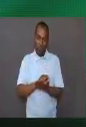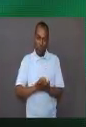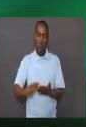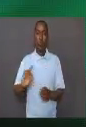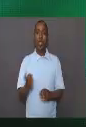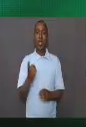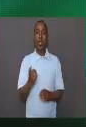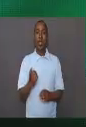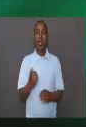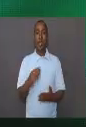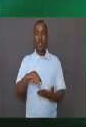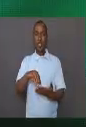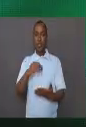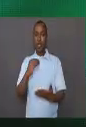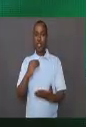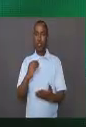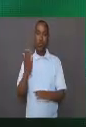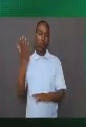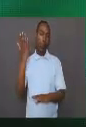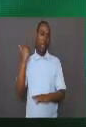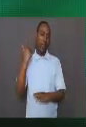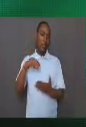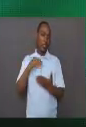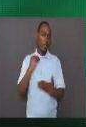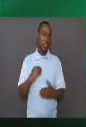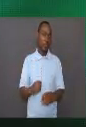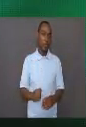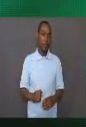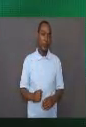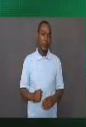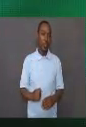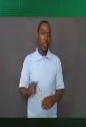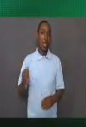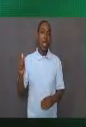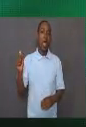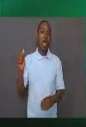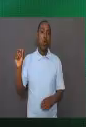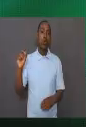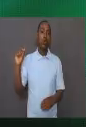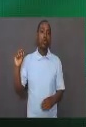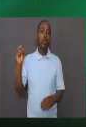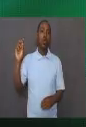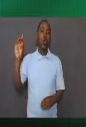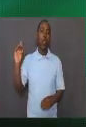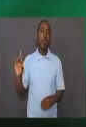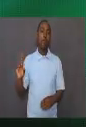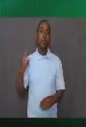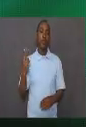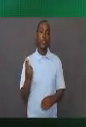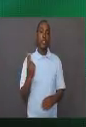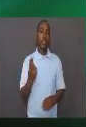As we learned in the previous lesson, autoclaving uses